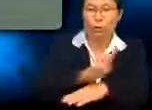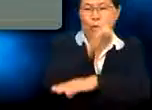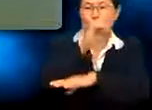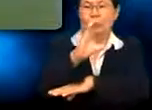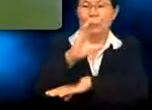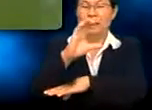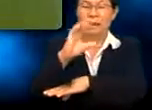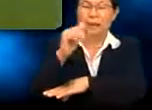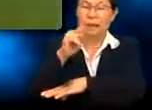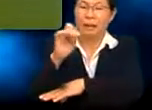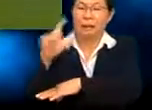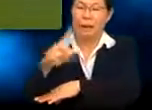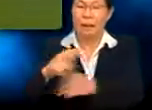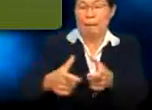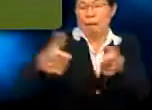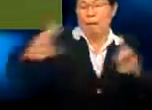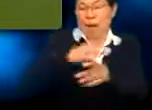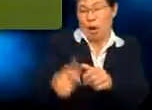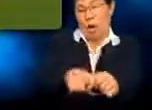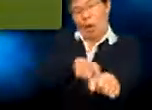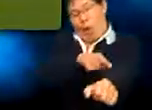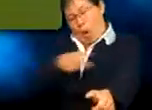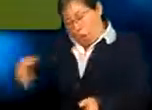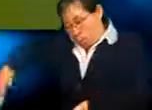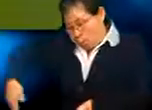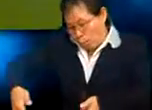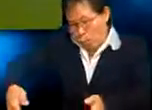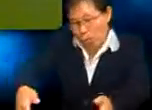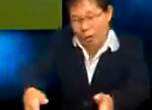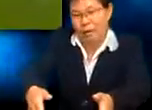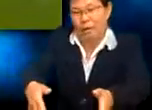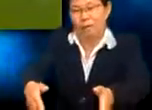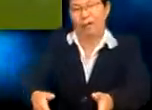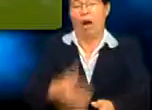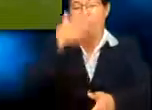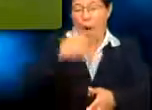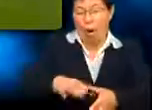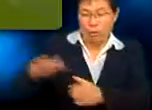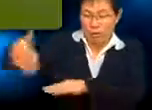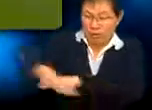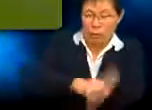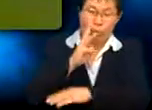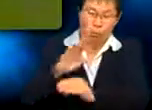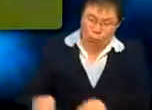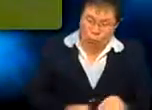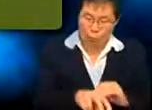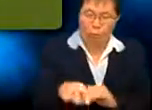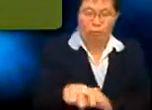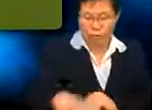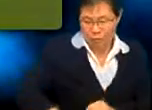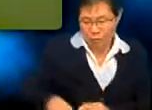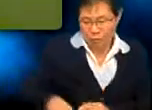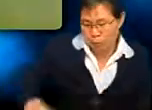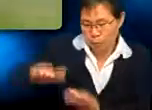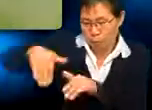or big and long drains. So, as the hot seawater travels along,